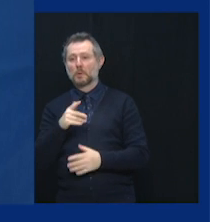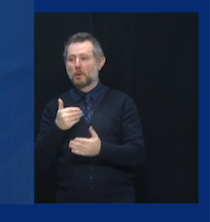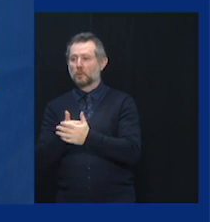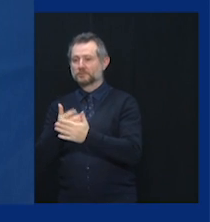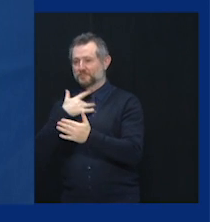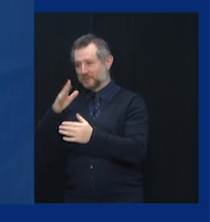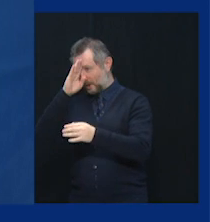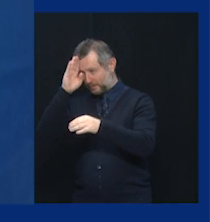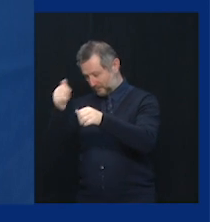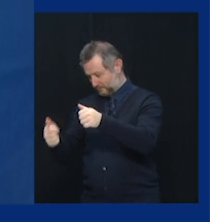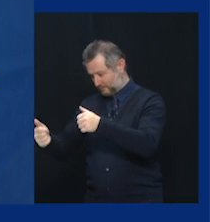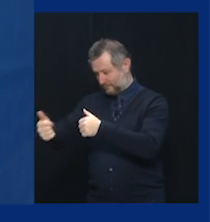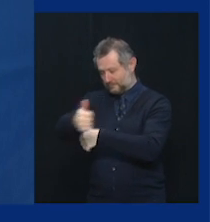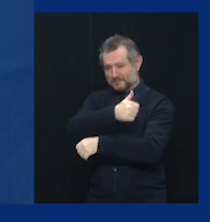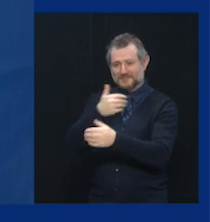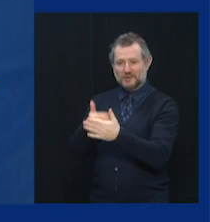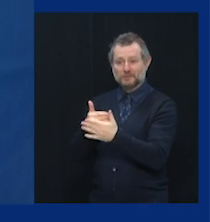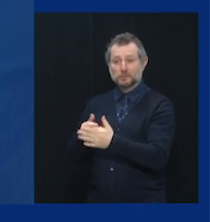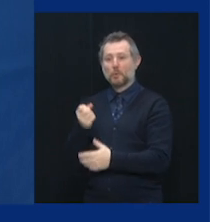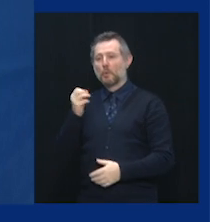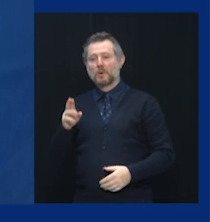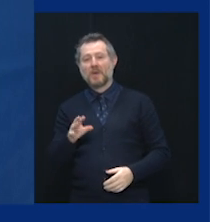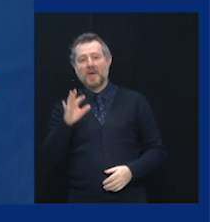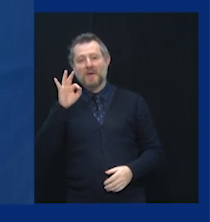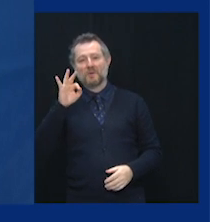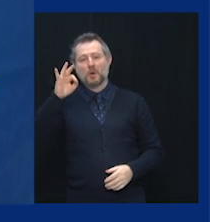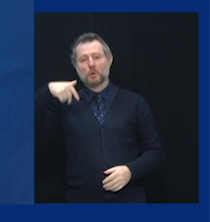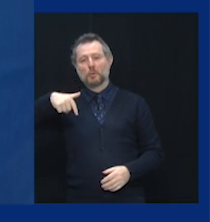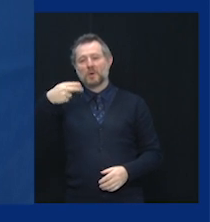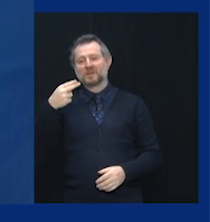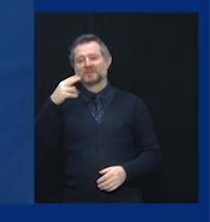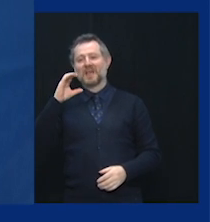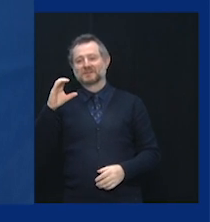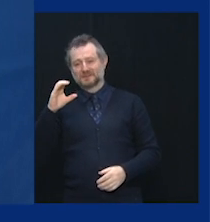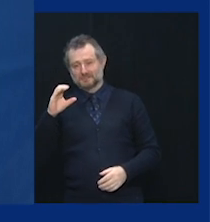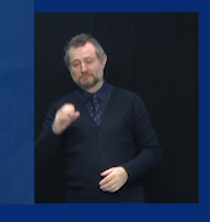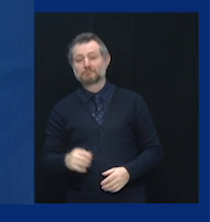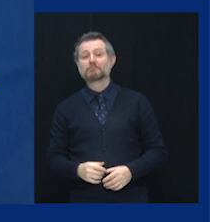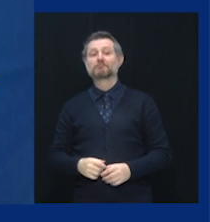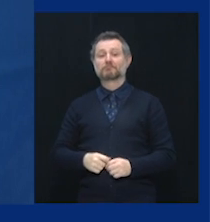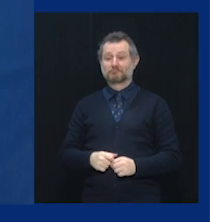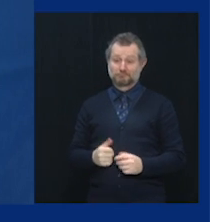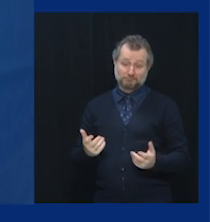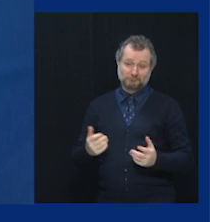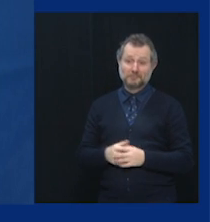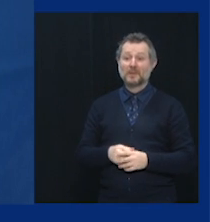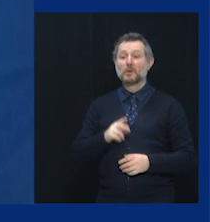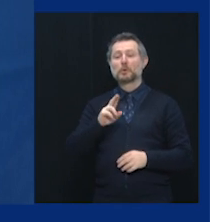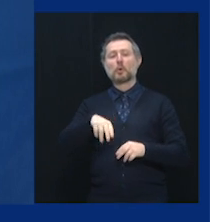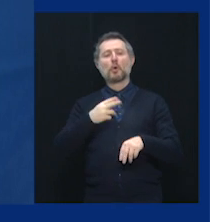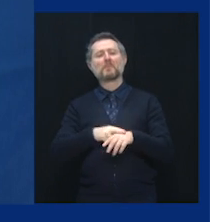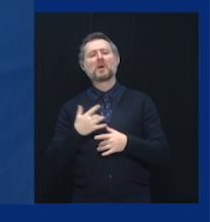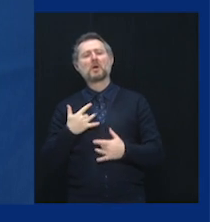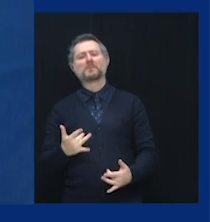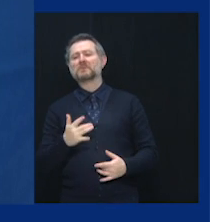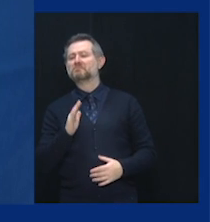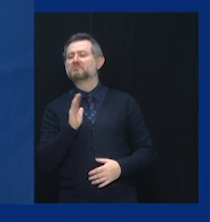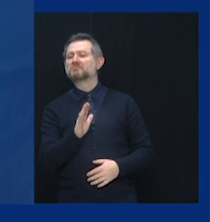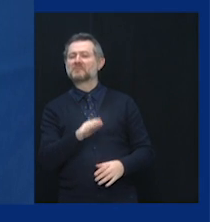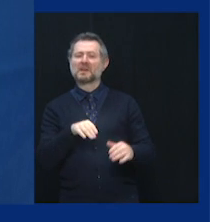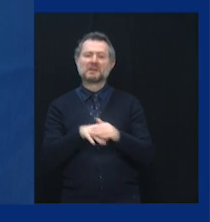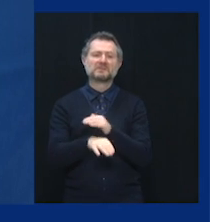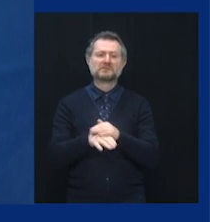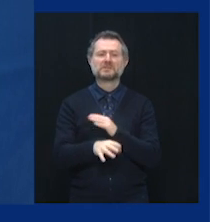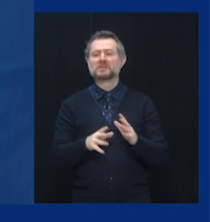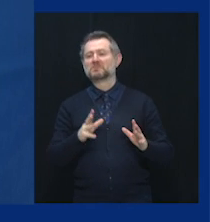or FQHCs. But that's the normal accessibility for them. Healthcare workers